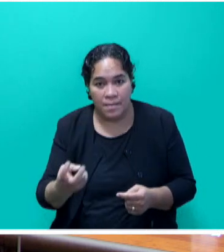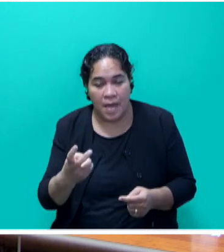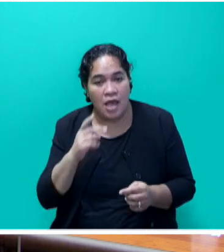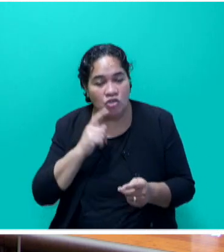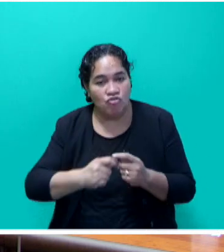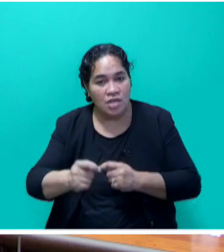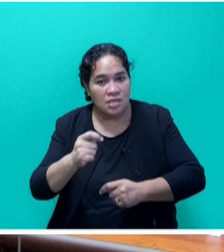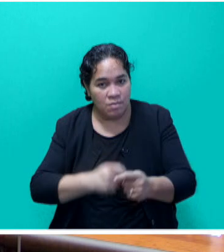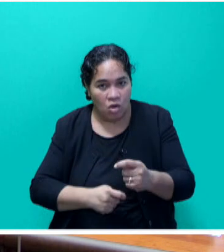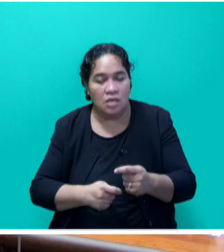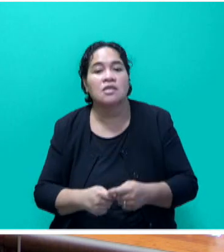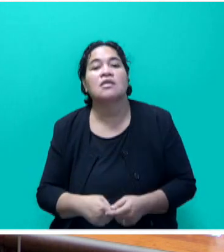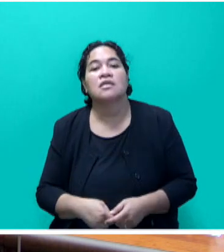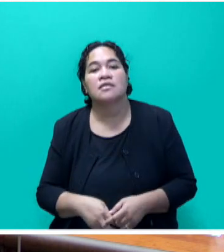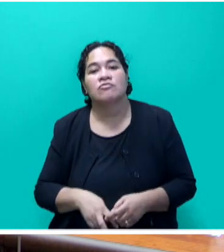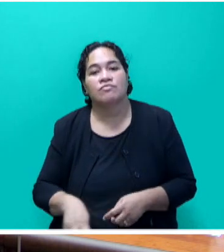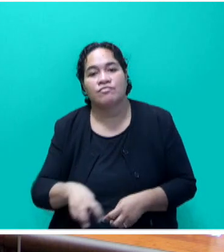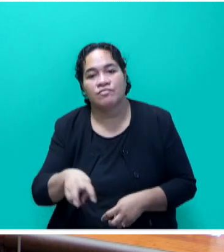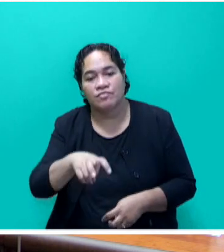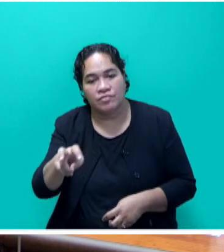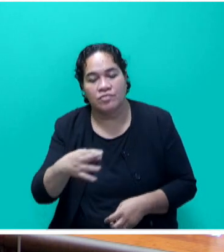Faiyaz Koya. You have the floor.